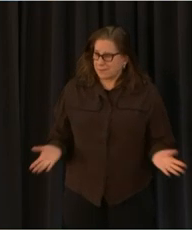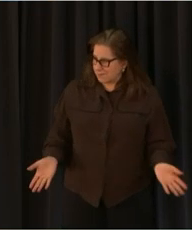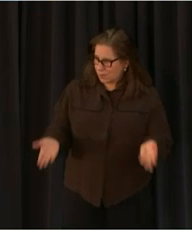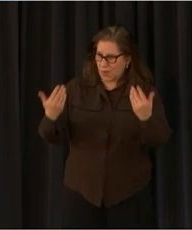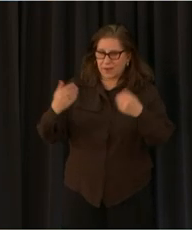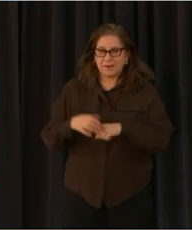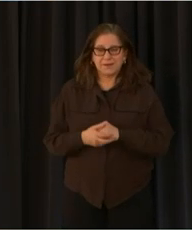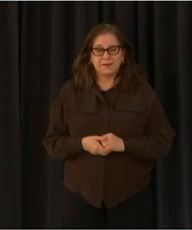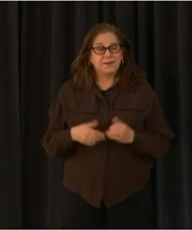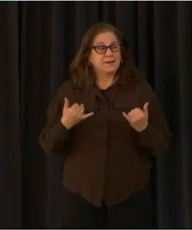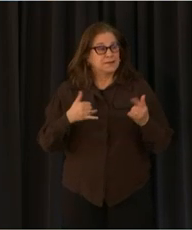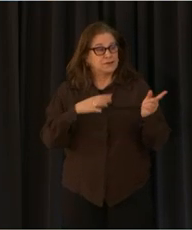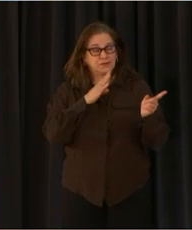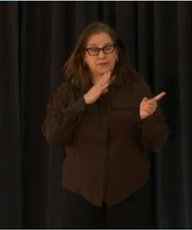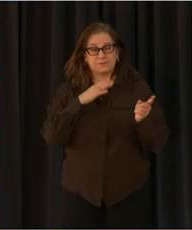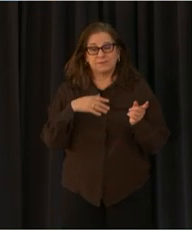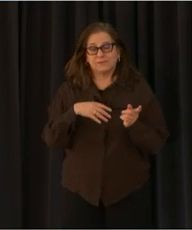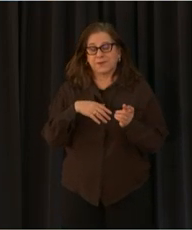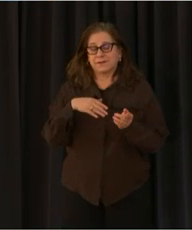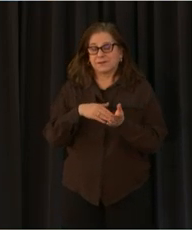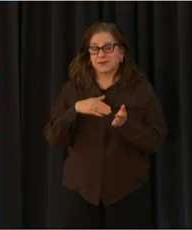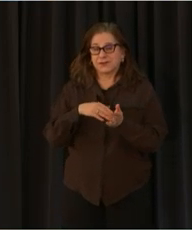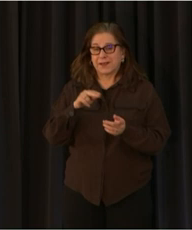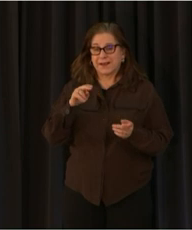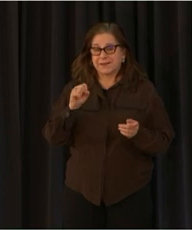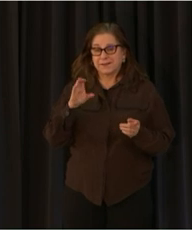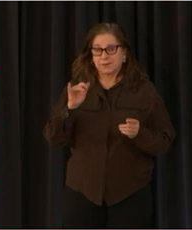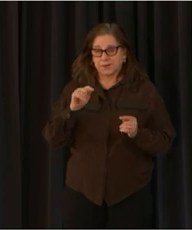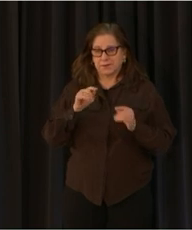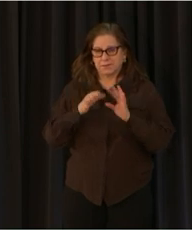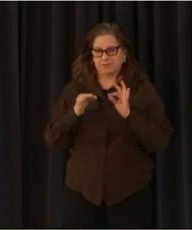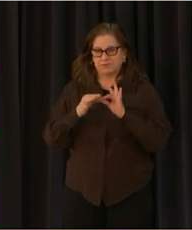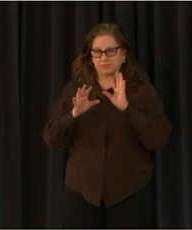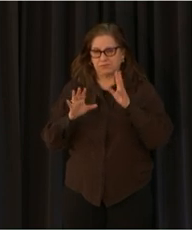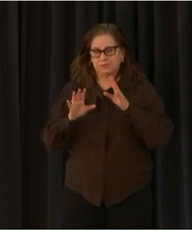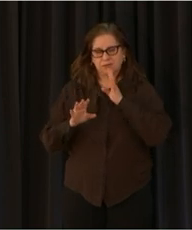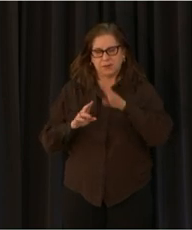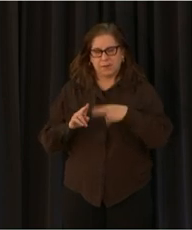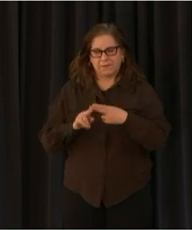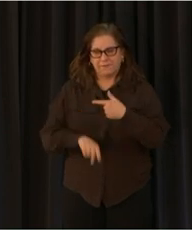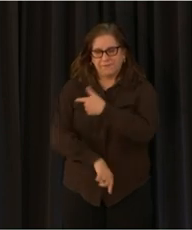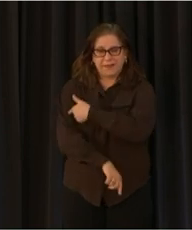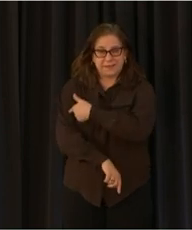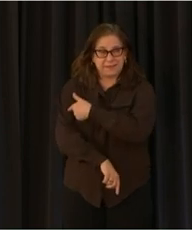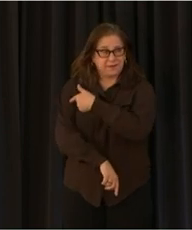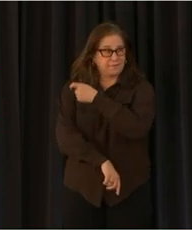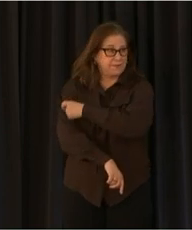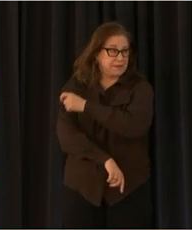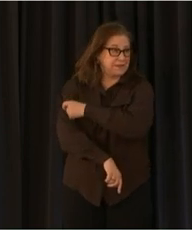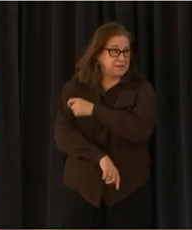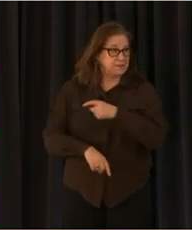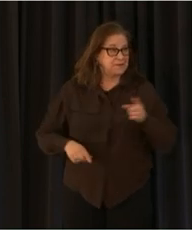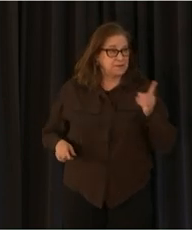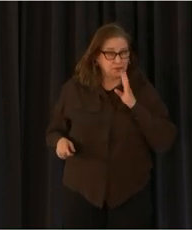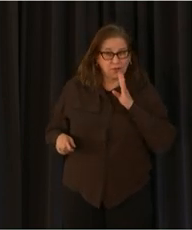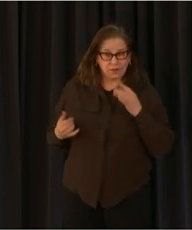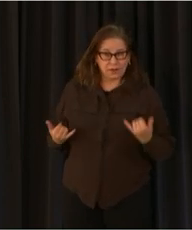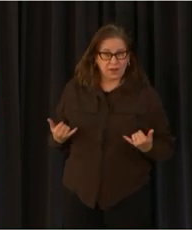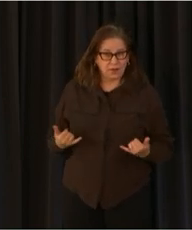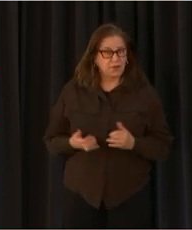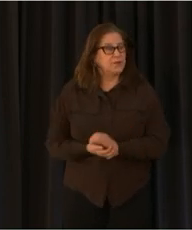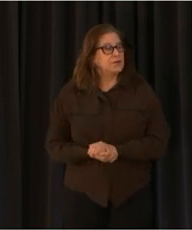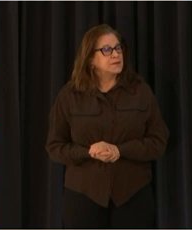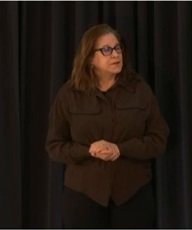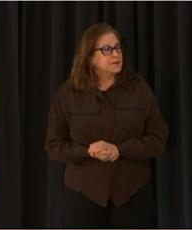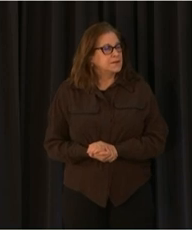the vaccine distribution, and the numbers are reflected on this slide. We're all happy to